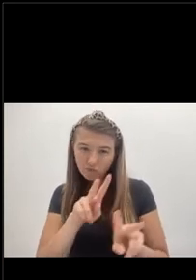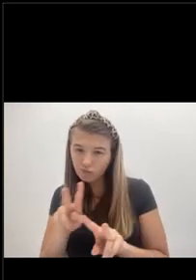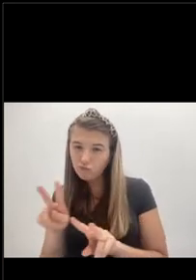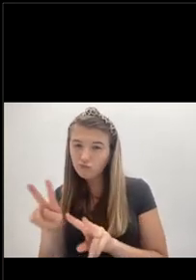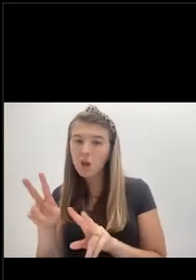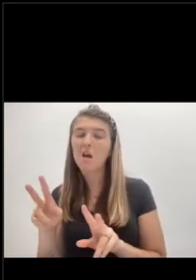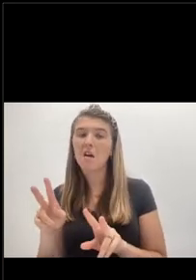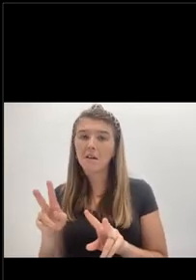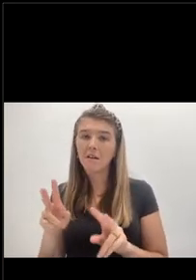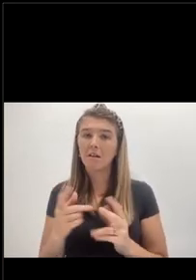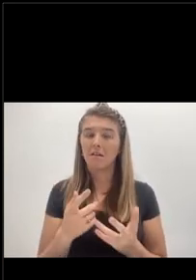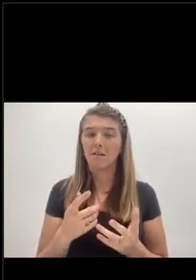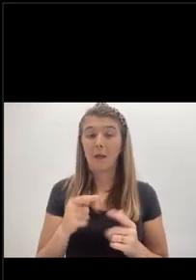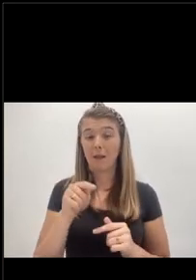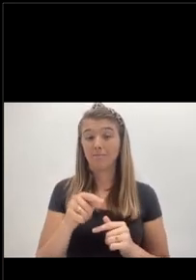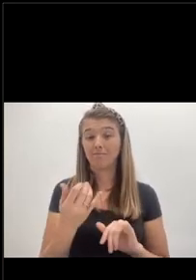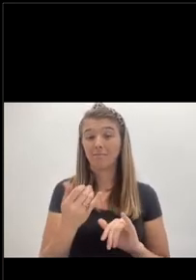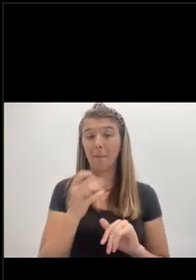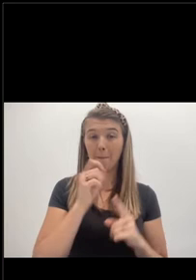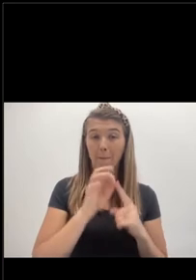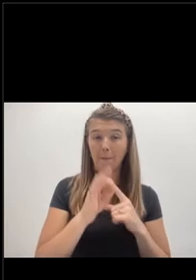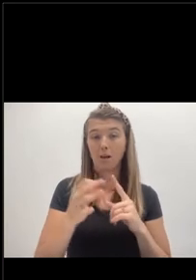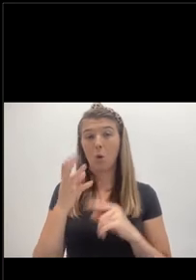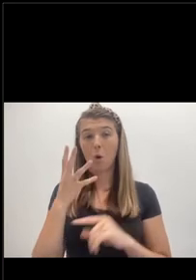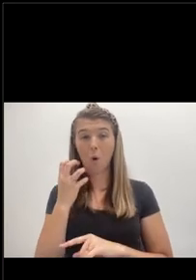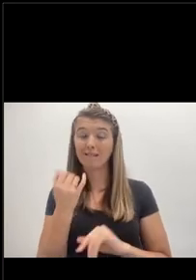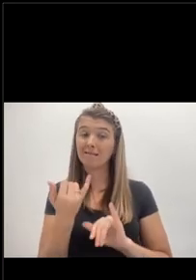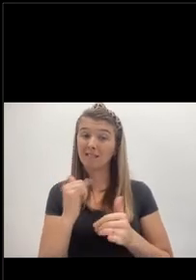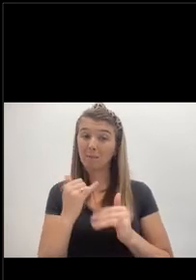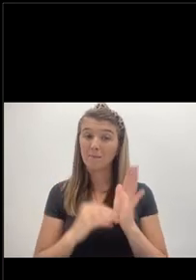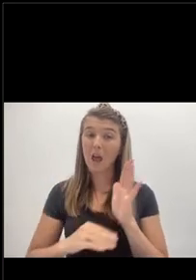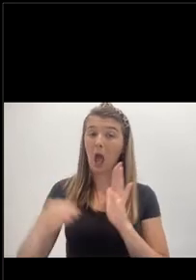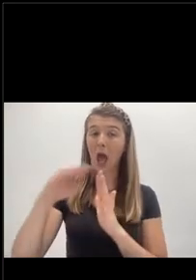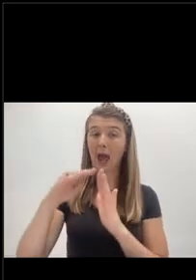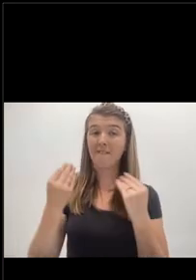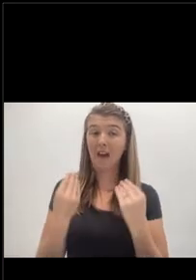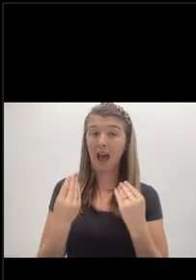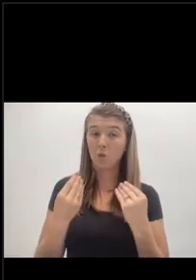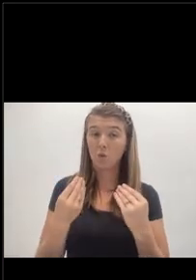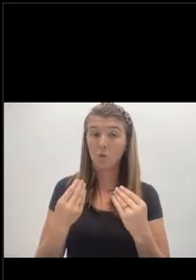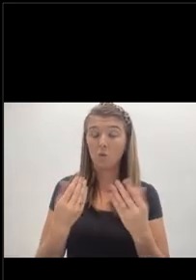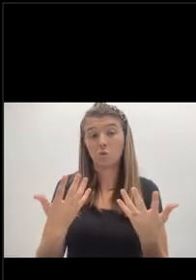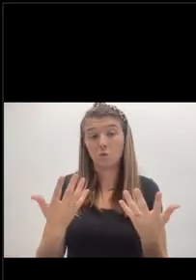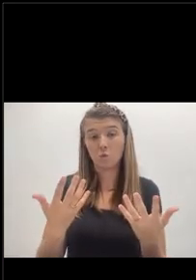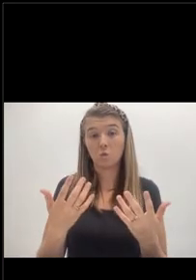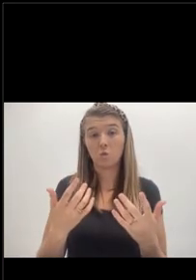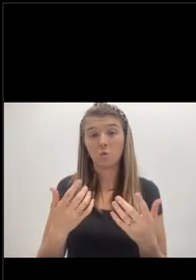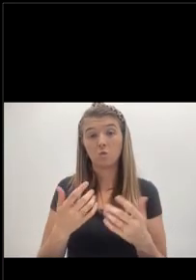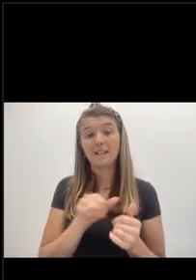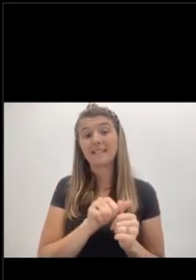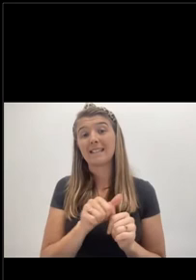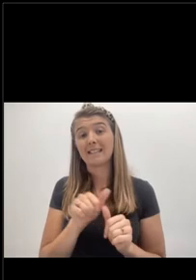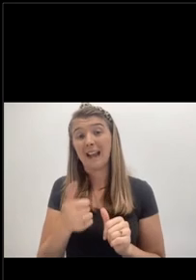a lot of cases, have a higher value than propylene and ethylene. And this brings me to my next